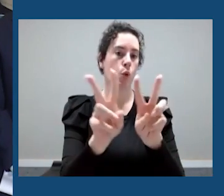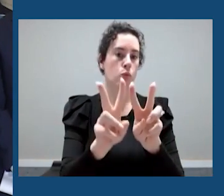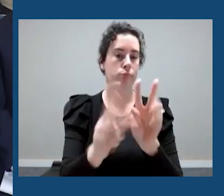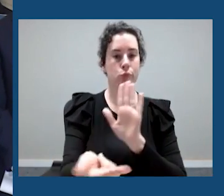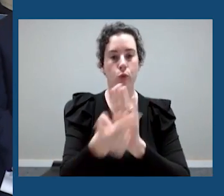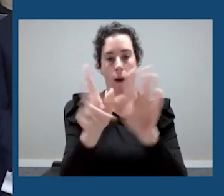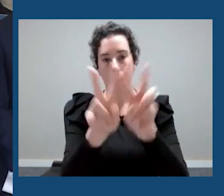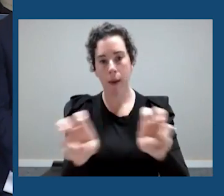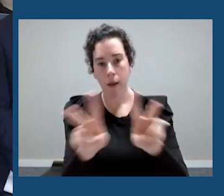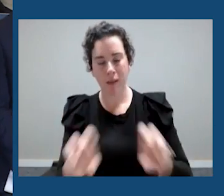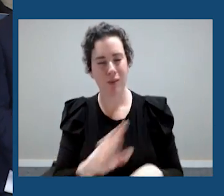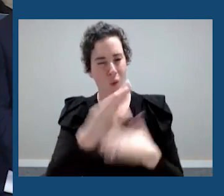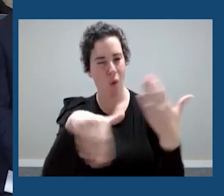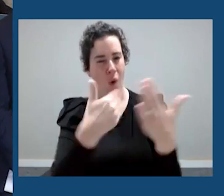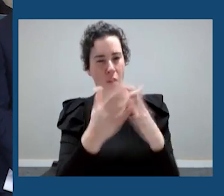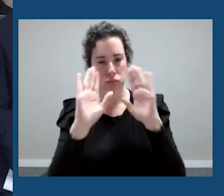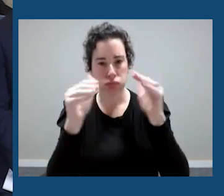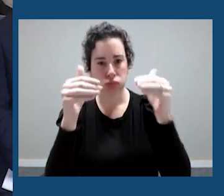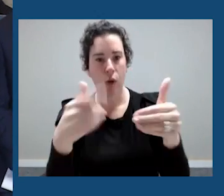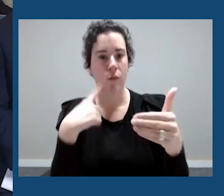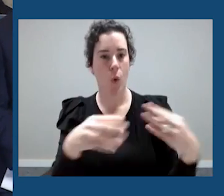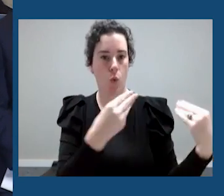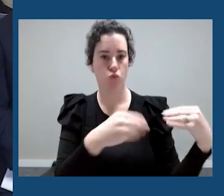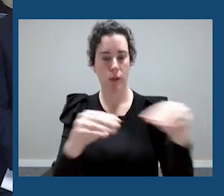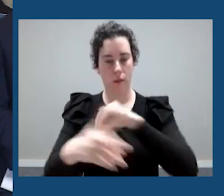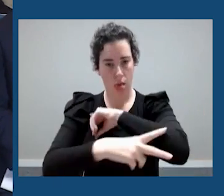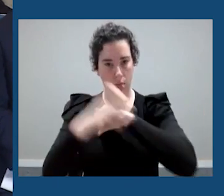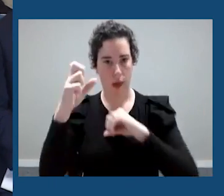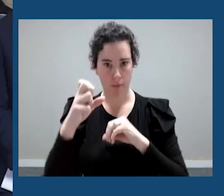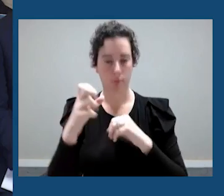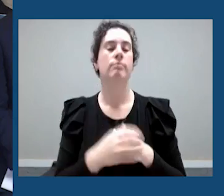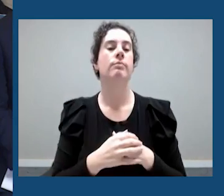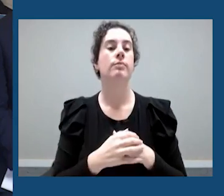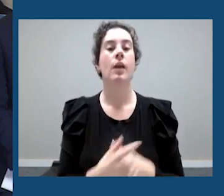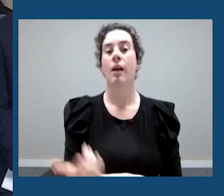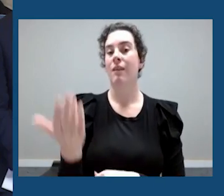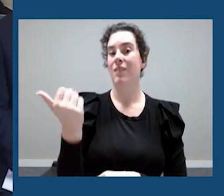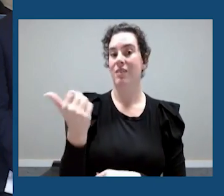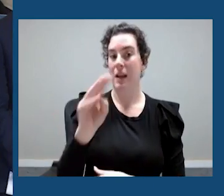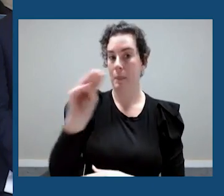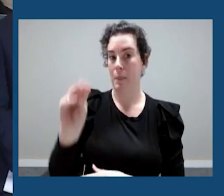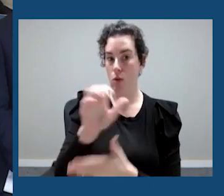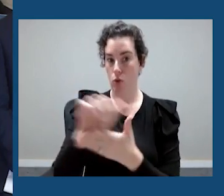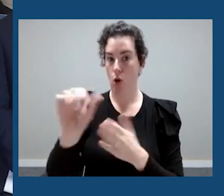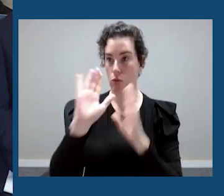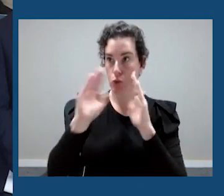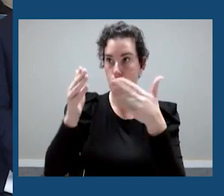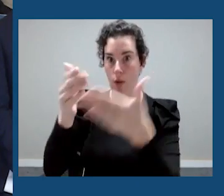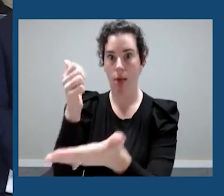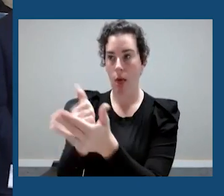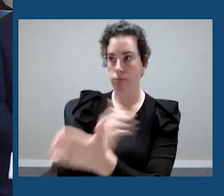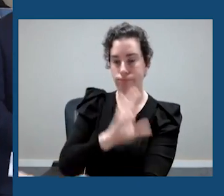theft. We also included another $15 million to help prosecutors and police go after these criminals.